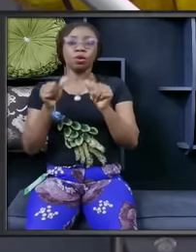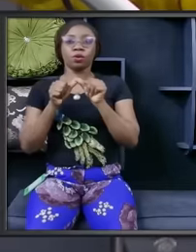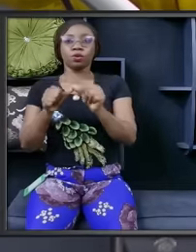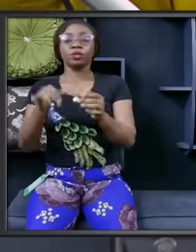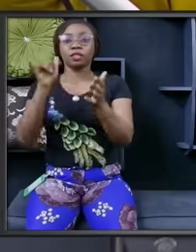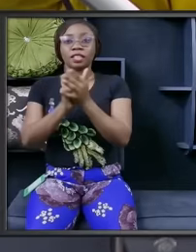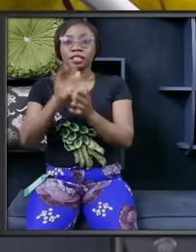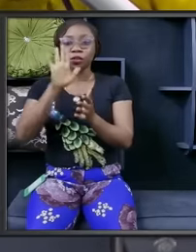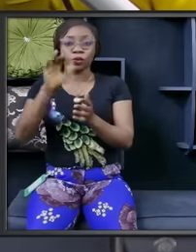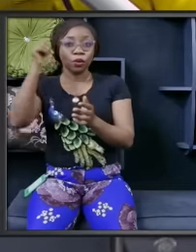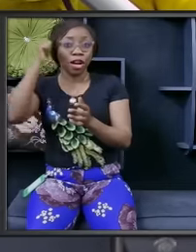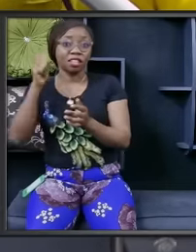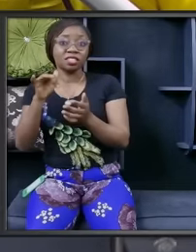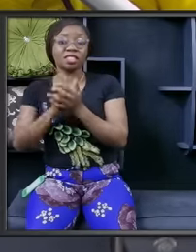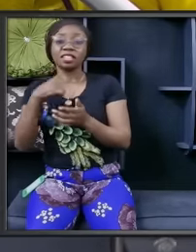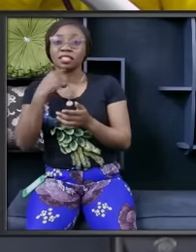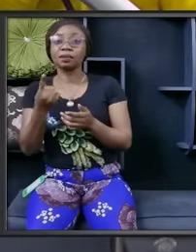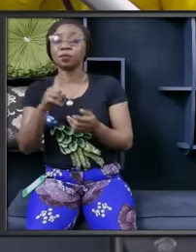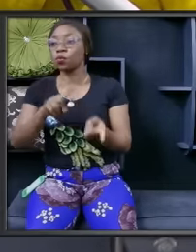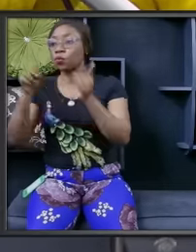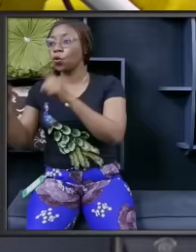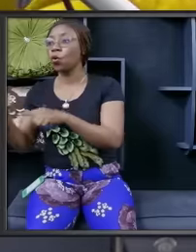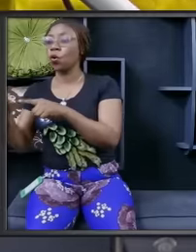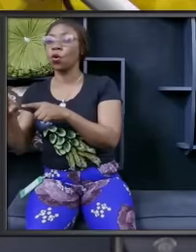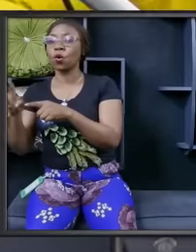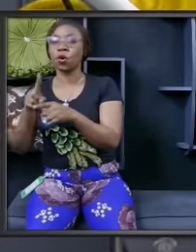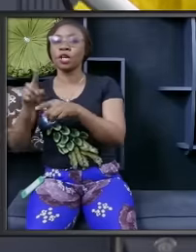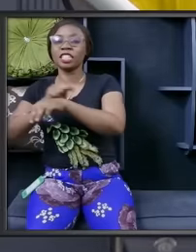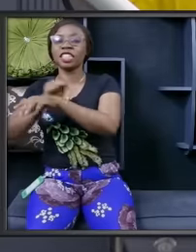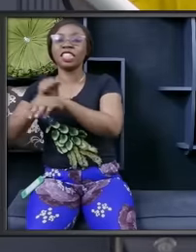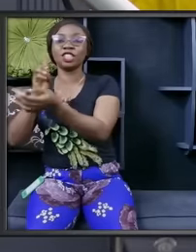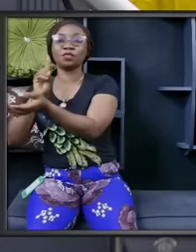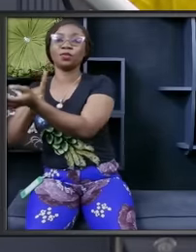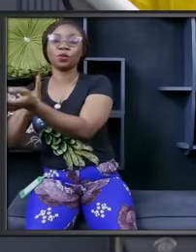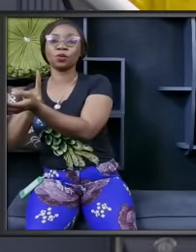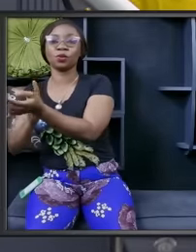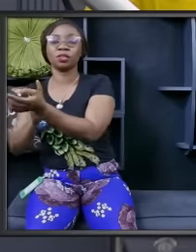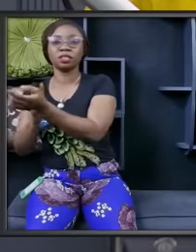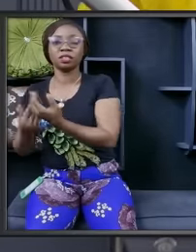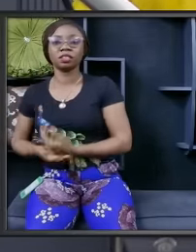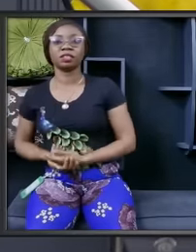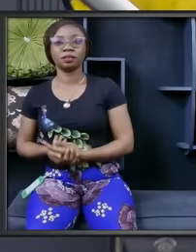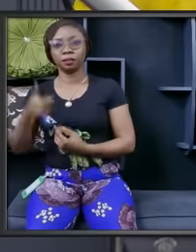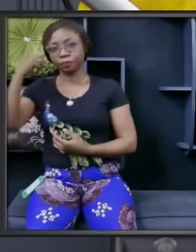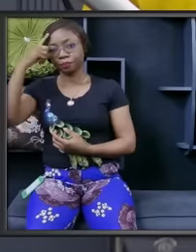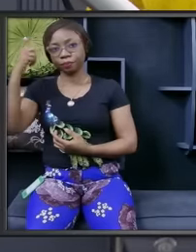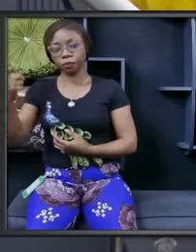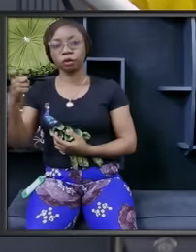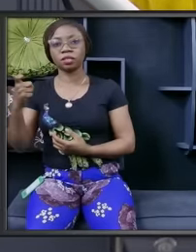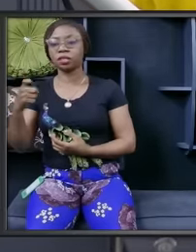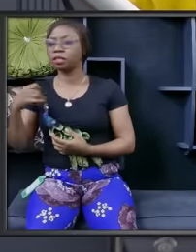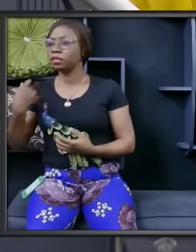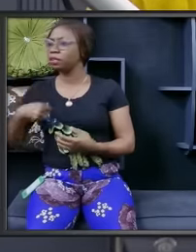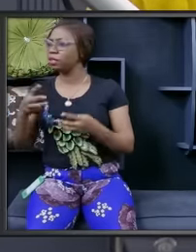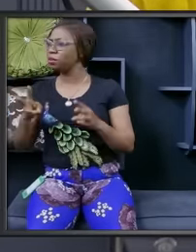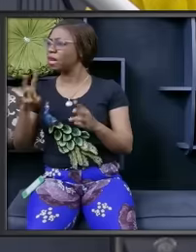aunt. We talk say make una go native doctor to go. Now he come from Kaliki Road go, because he sad. The way where I talk to her, I